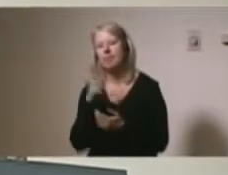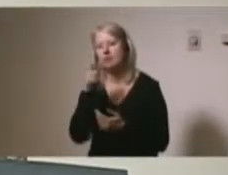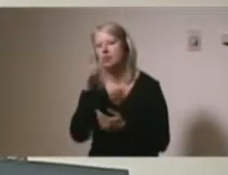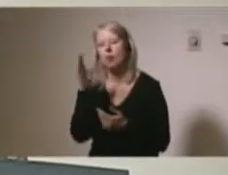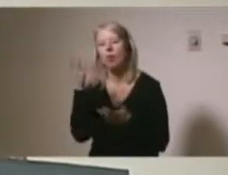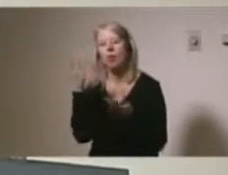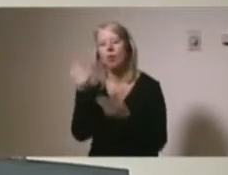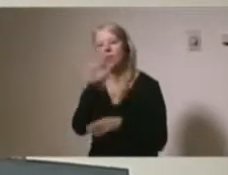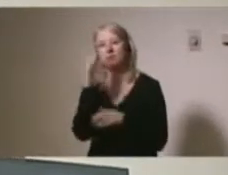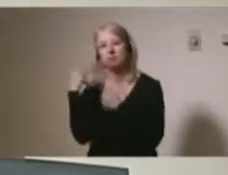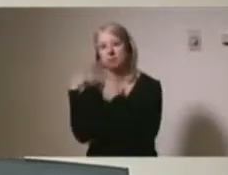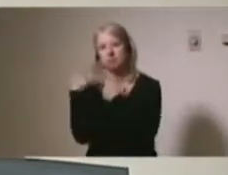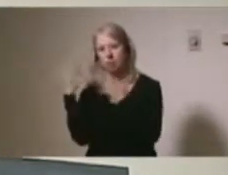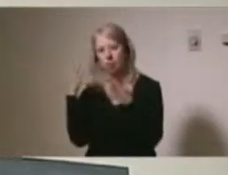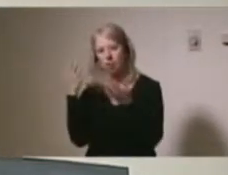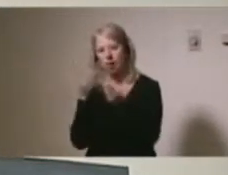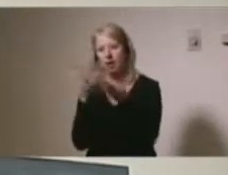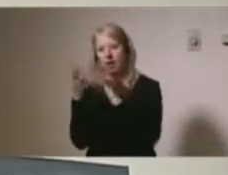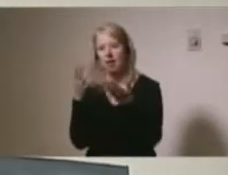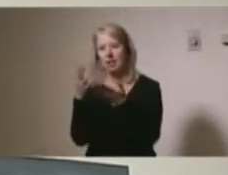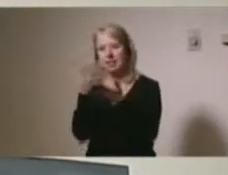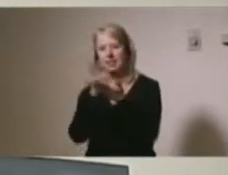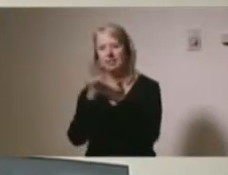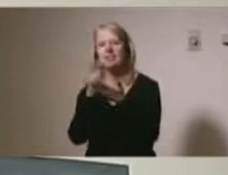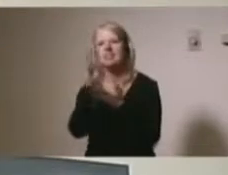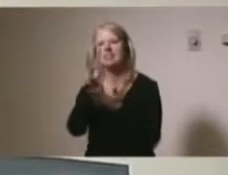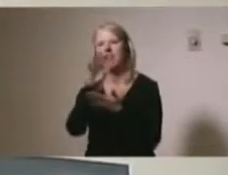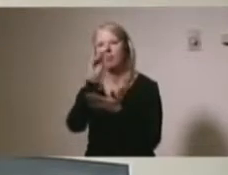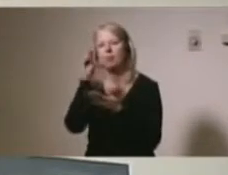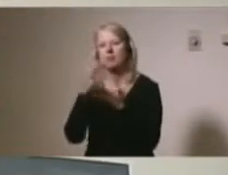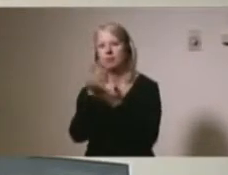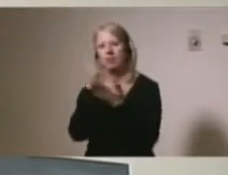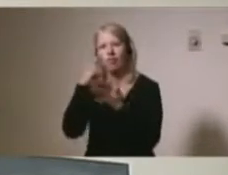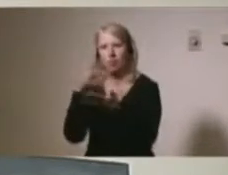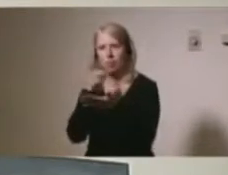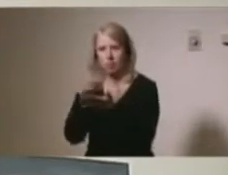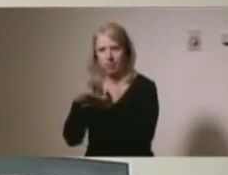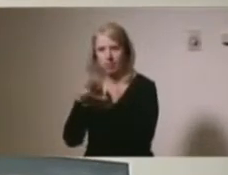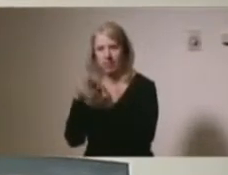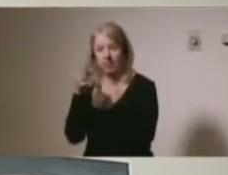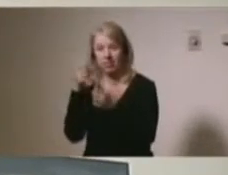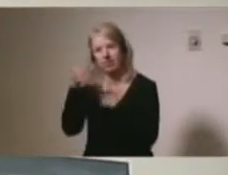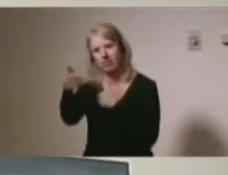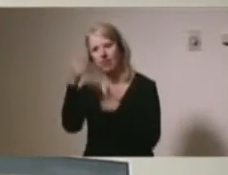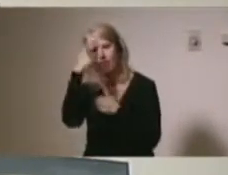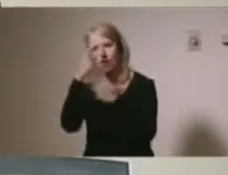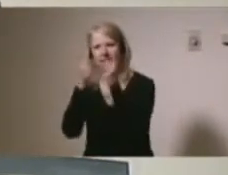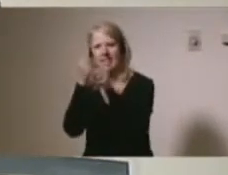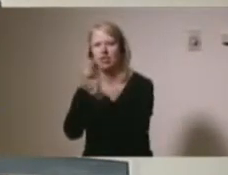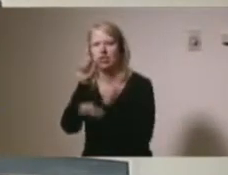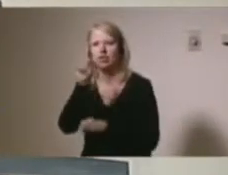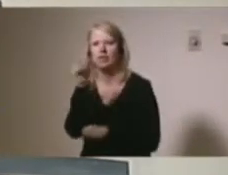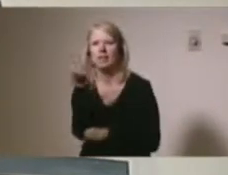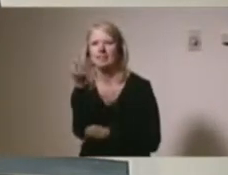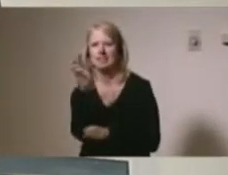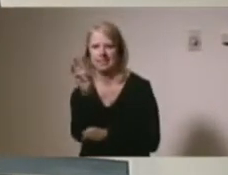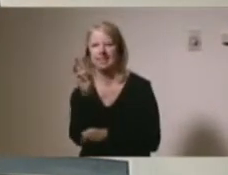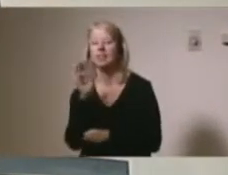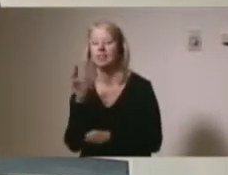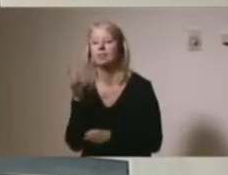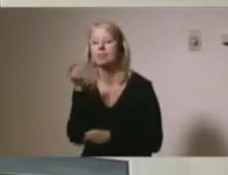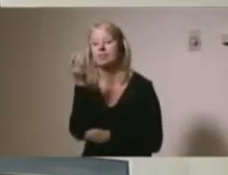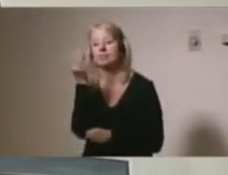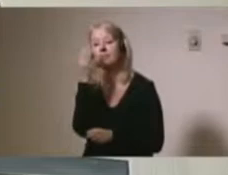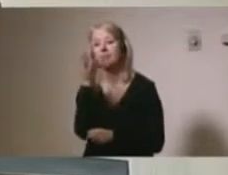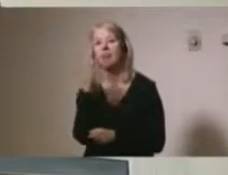about 65% of revenue for the post office in 2016. Our situation in France